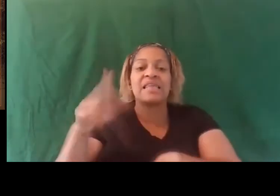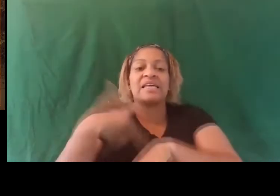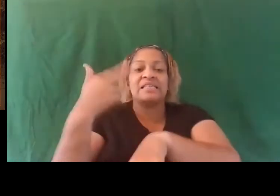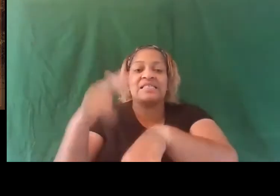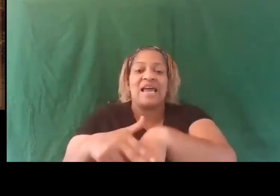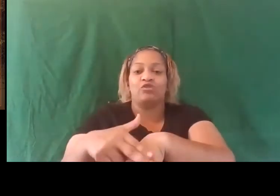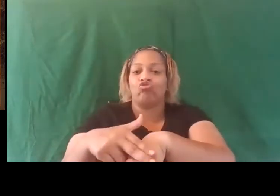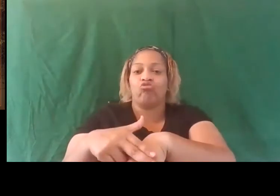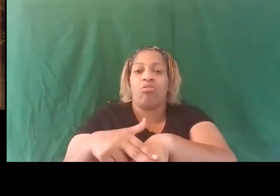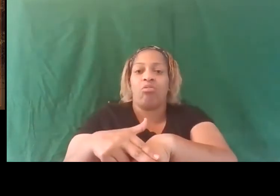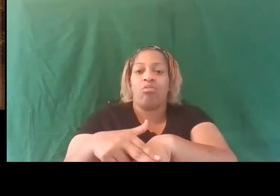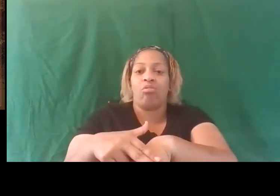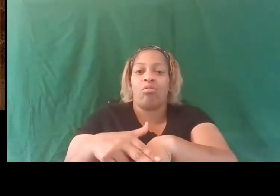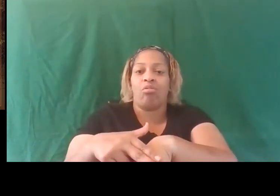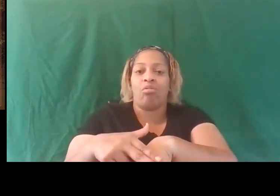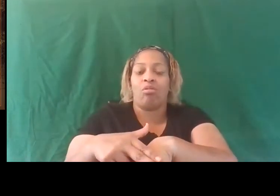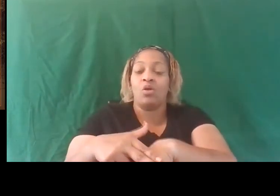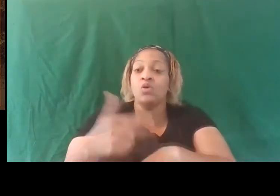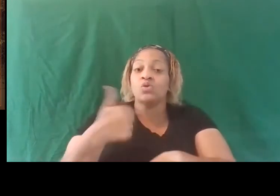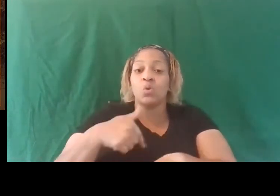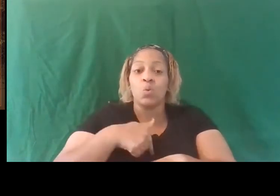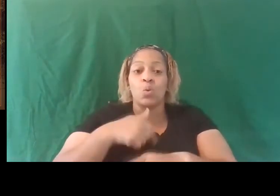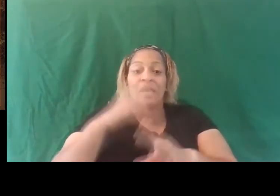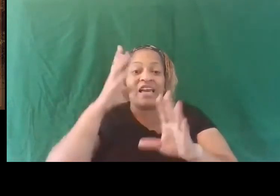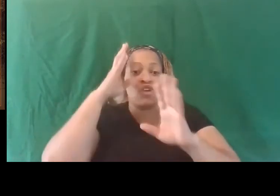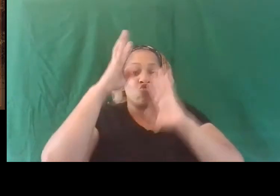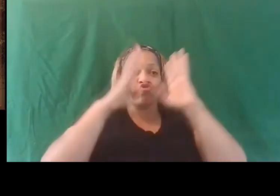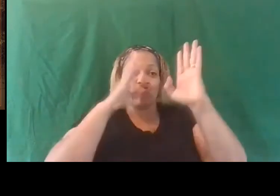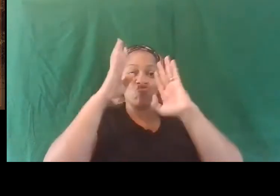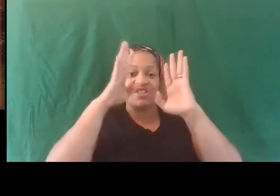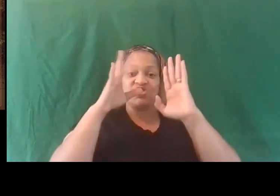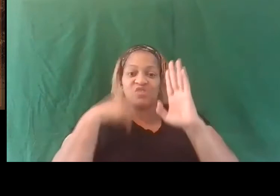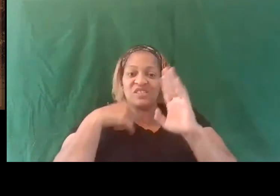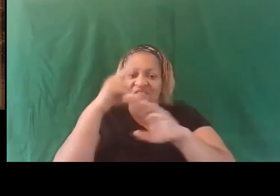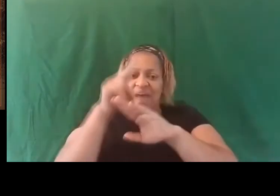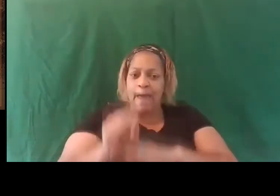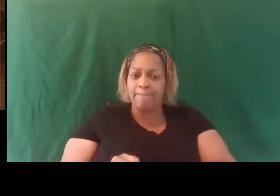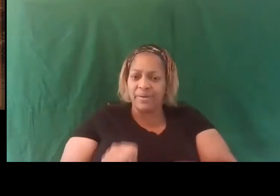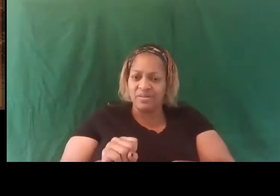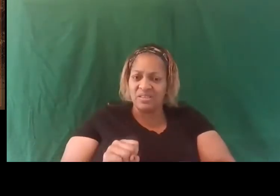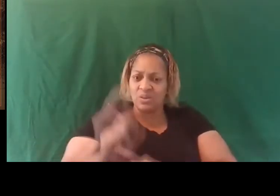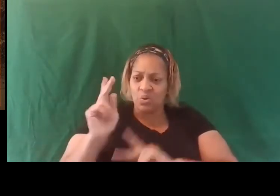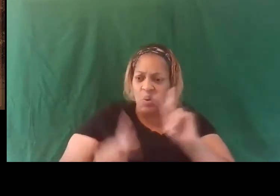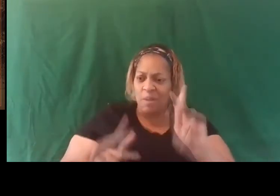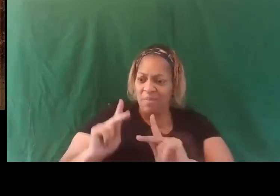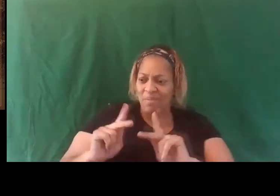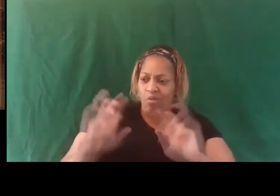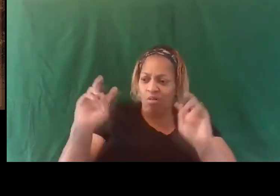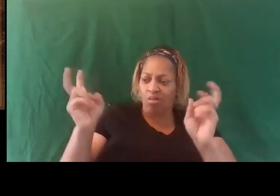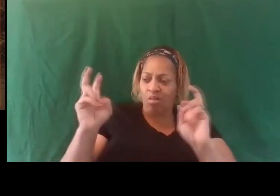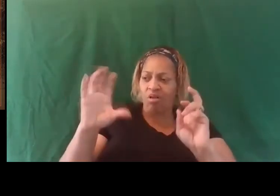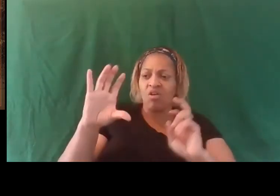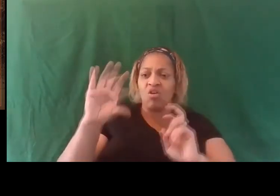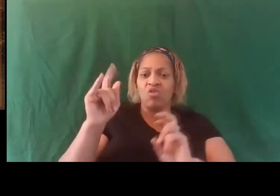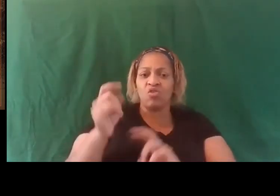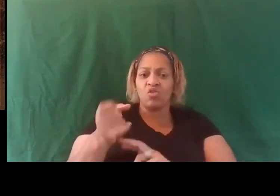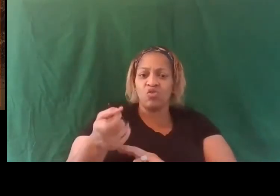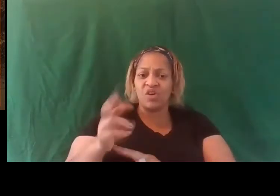habit. We refer to ourselves as creatures of habit, but how many of us have stopped to think about what's the etymology of